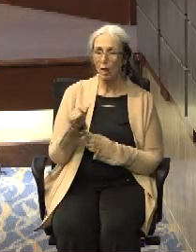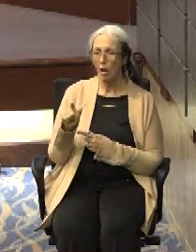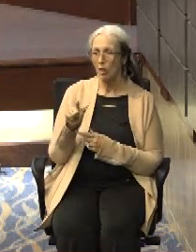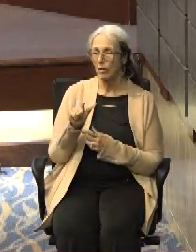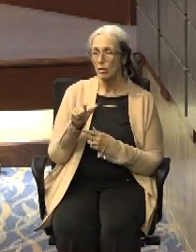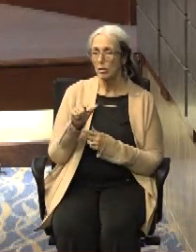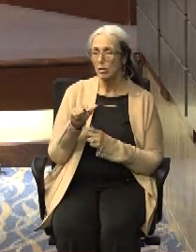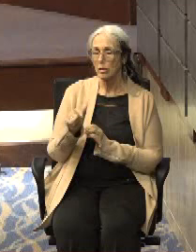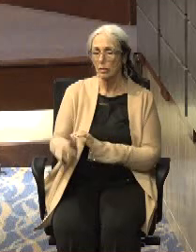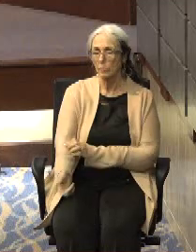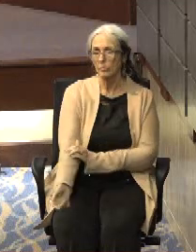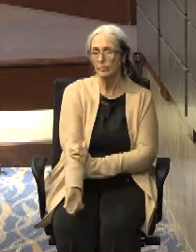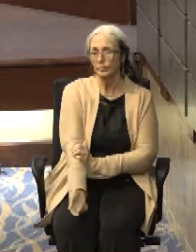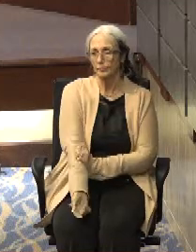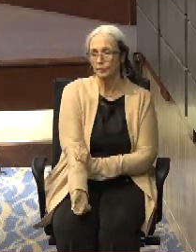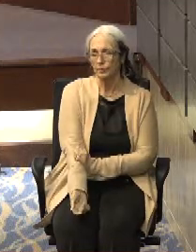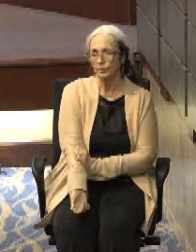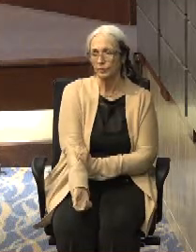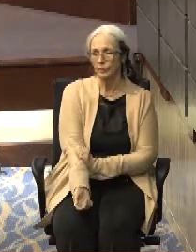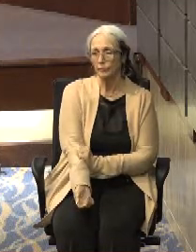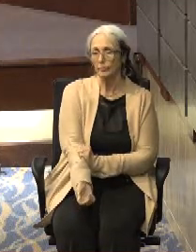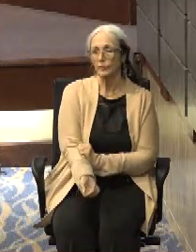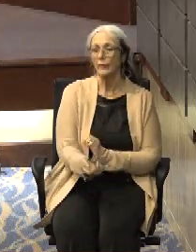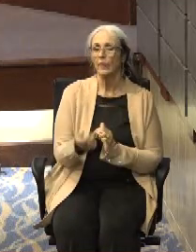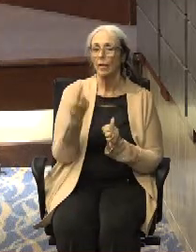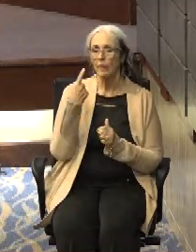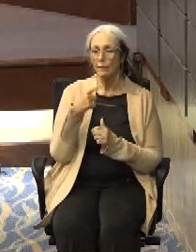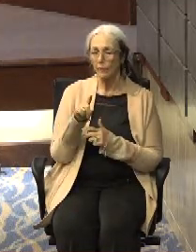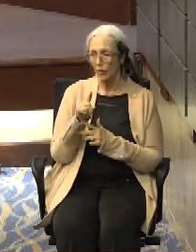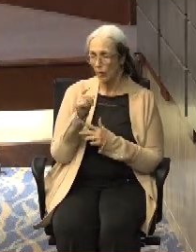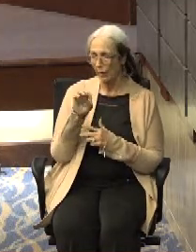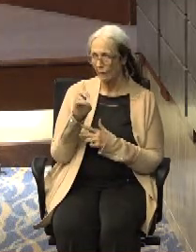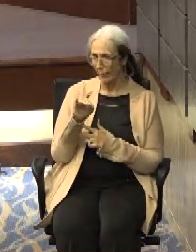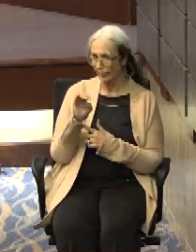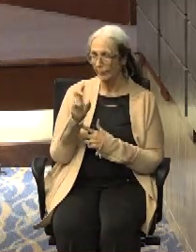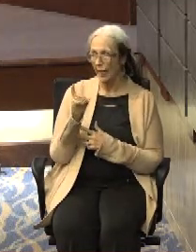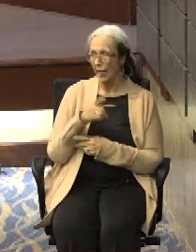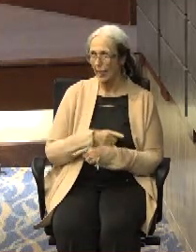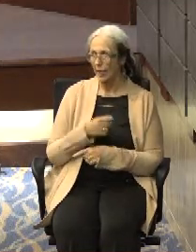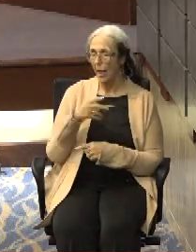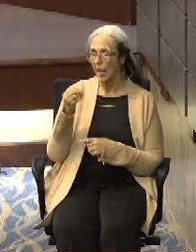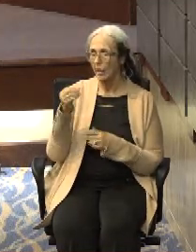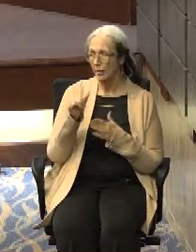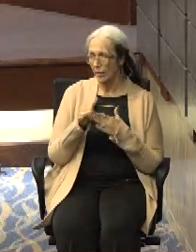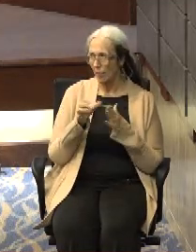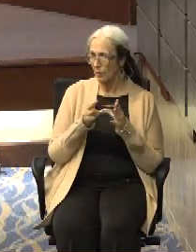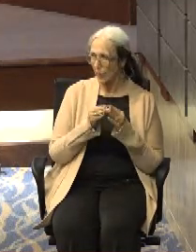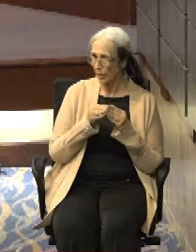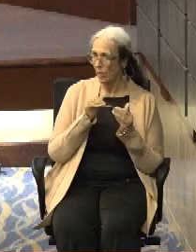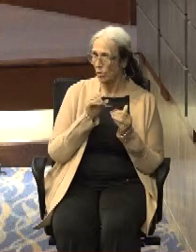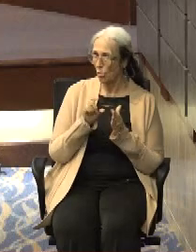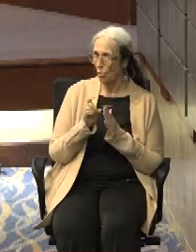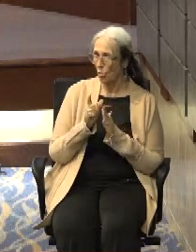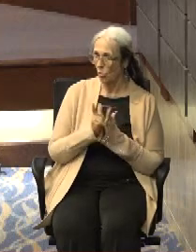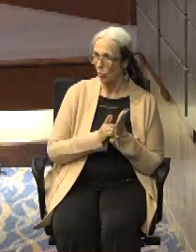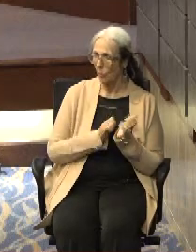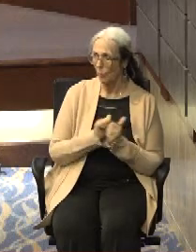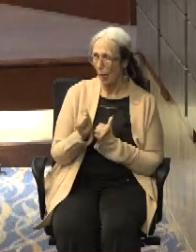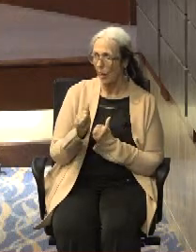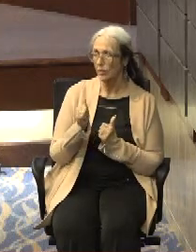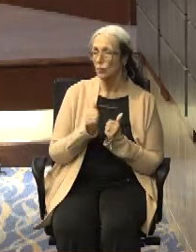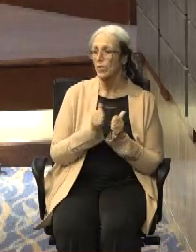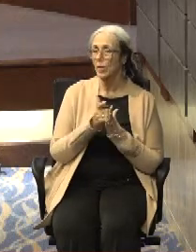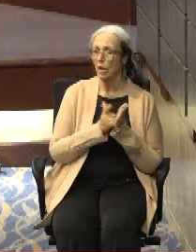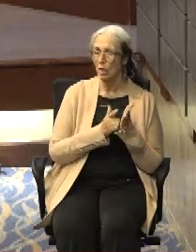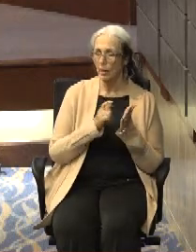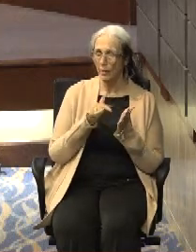in conflict herewith, providing for an inclusion in the code, providing for an effective date, and finally determining the meeting at which this ordinance is passed is open to the public as required by law.